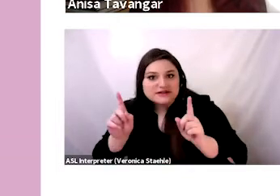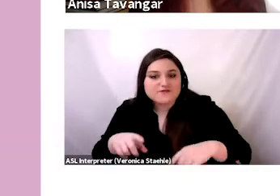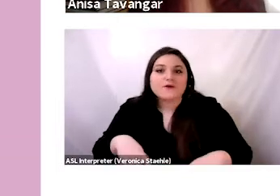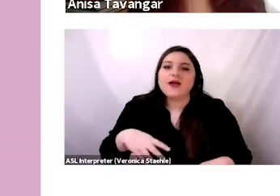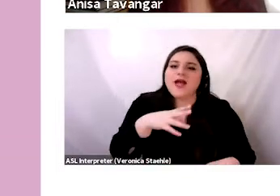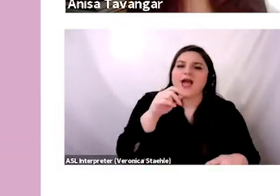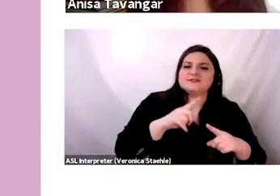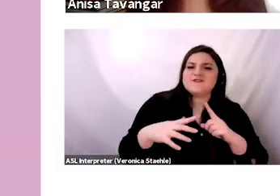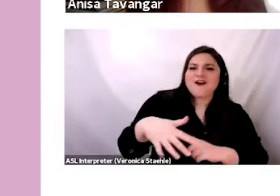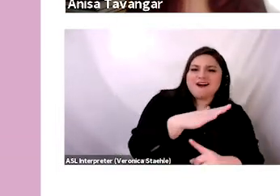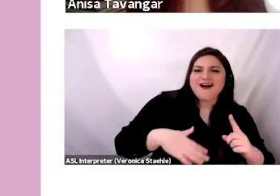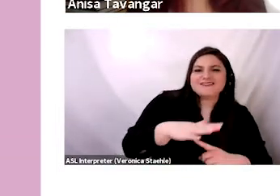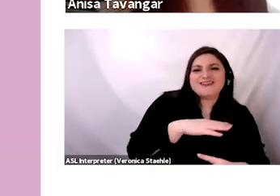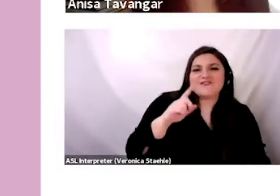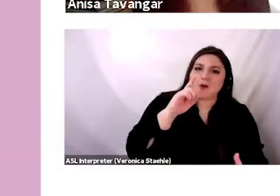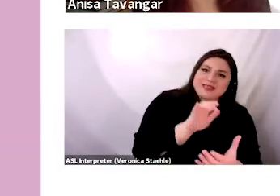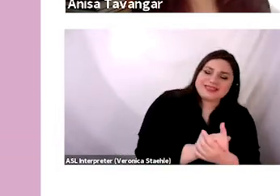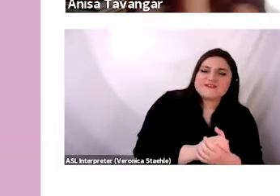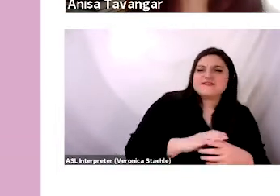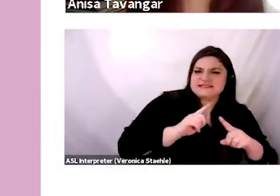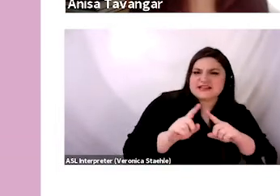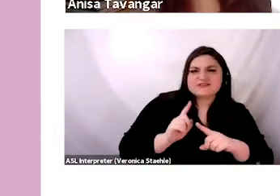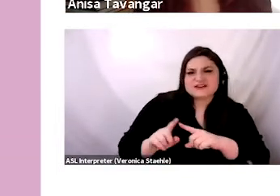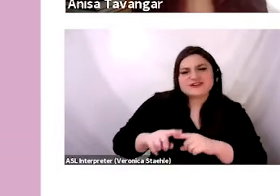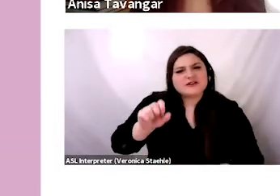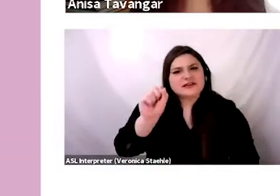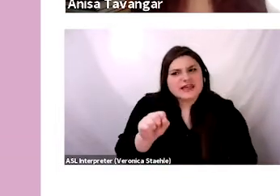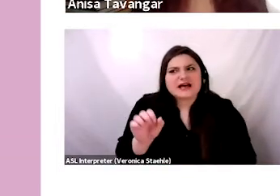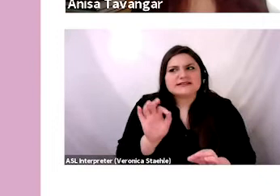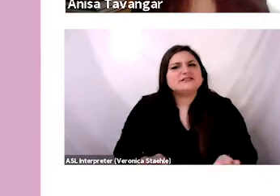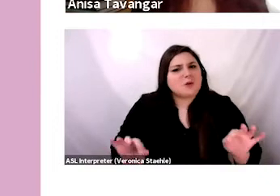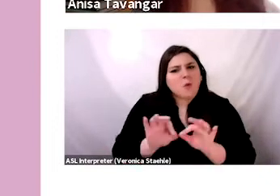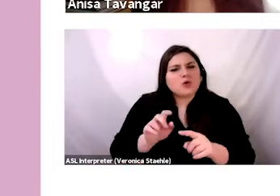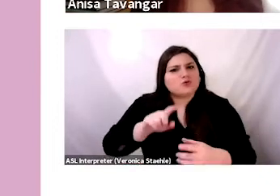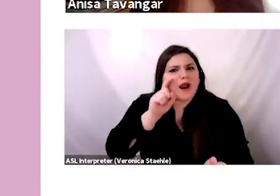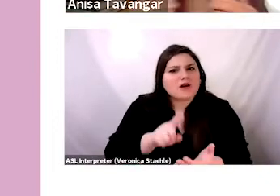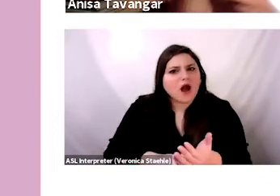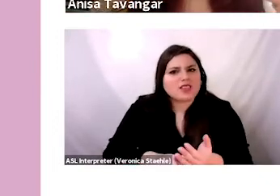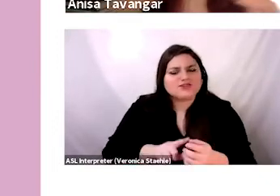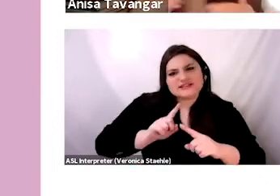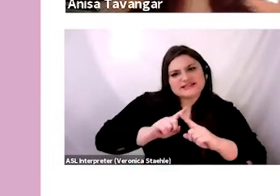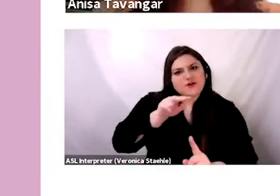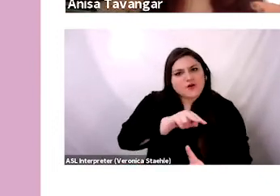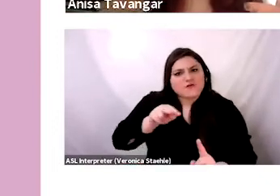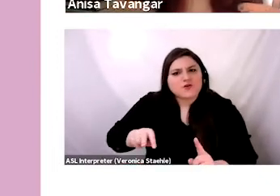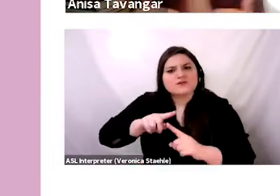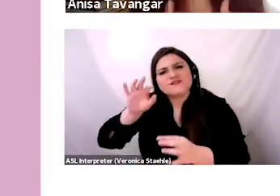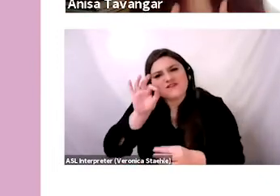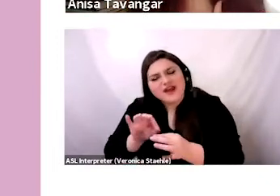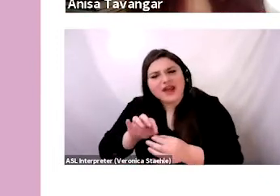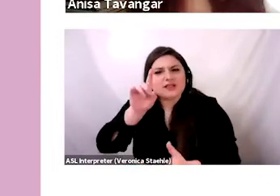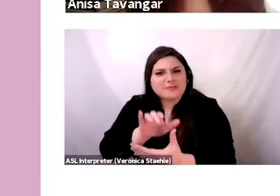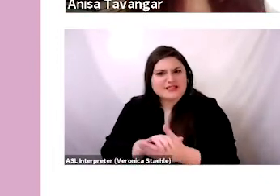different faith backgrounds and different sort of spiritual contexts and backgrounds and beliefs. So I think it's important that we recognize that and acknowledge that,